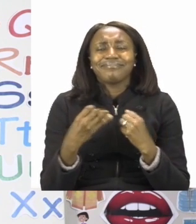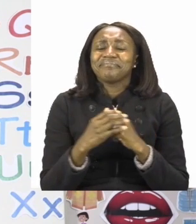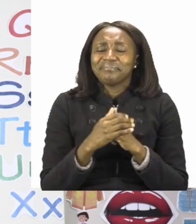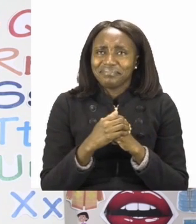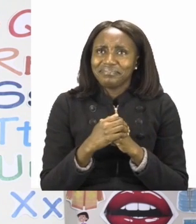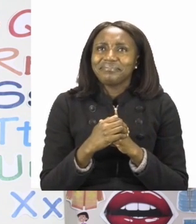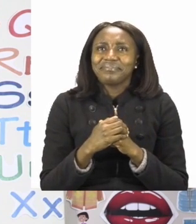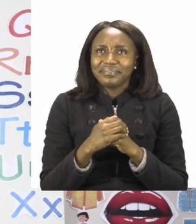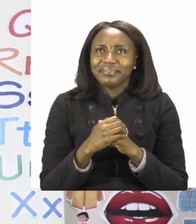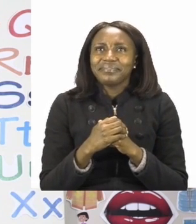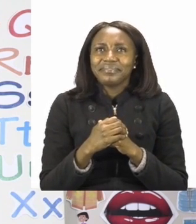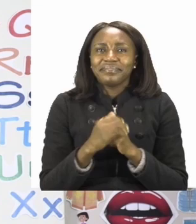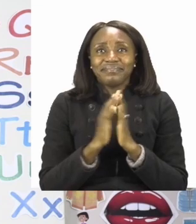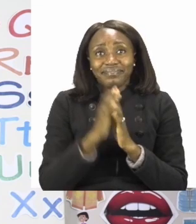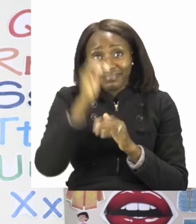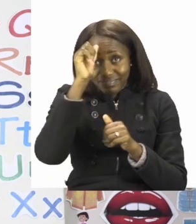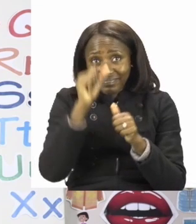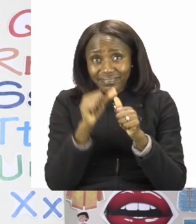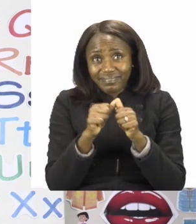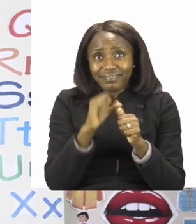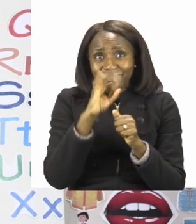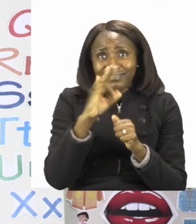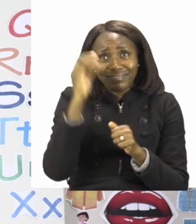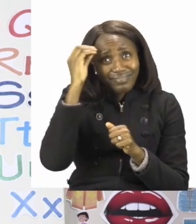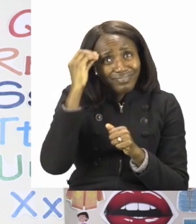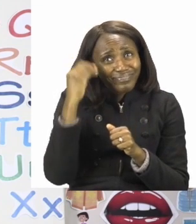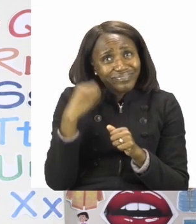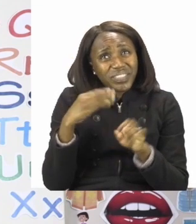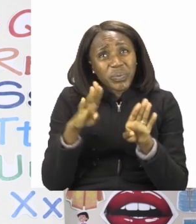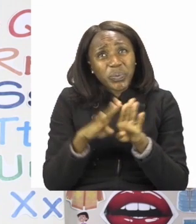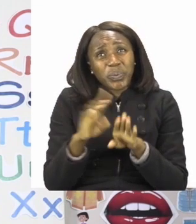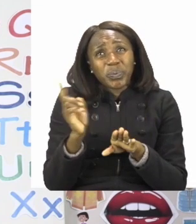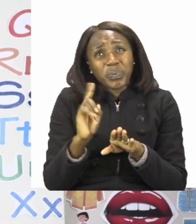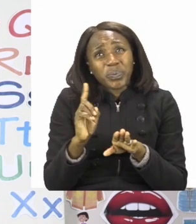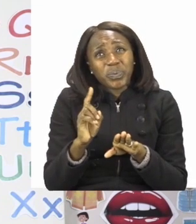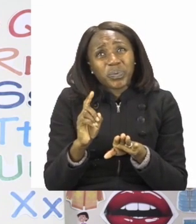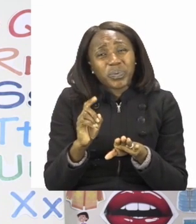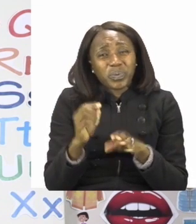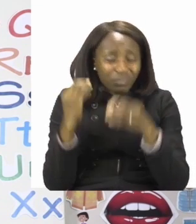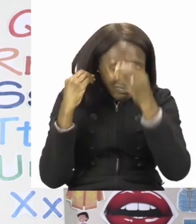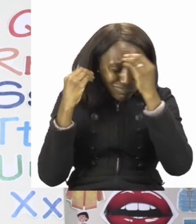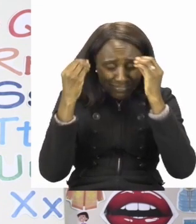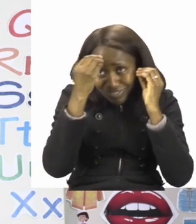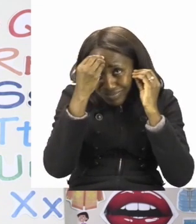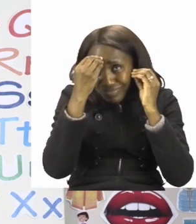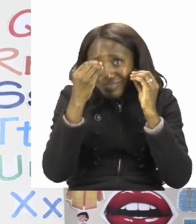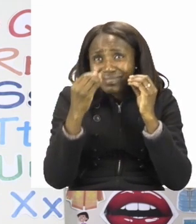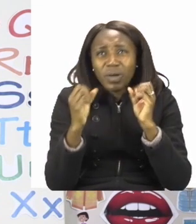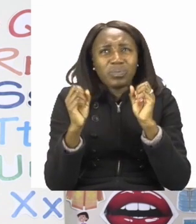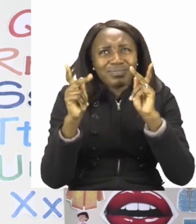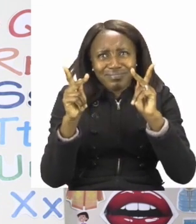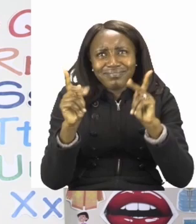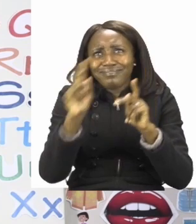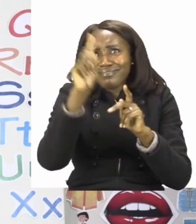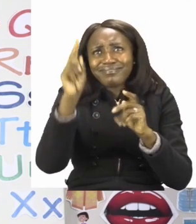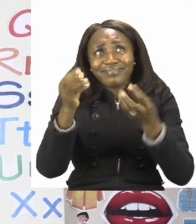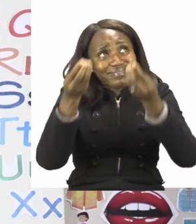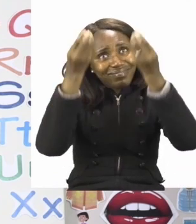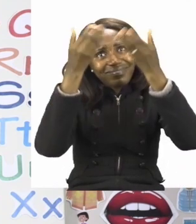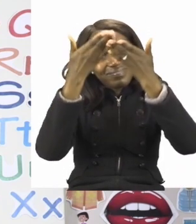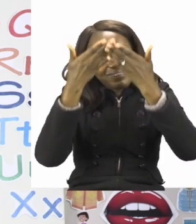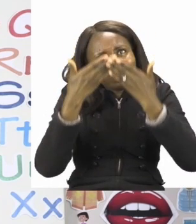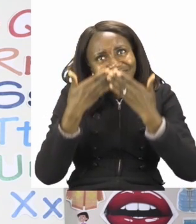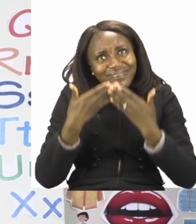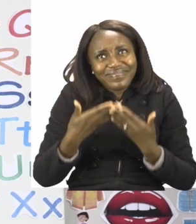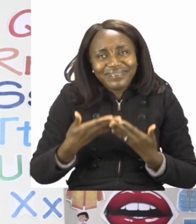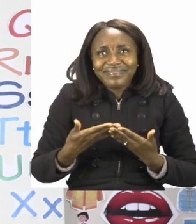did. Remember, if you don't know what to do or something is a little too hard, that's okay. You can always